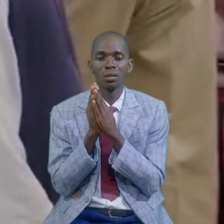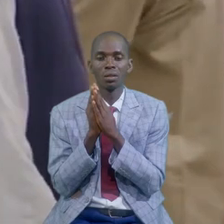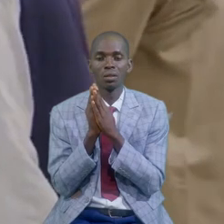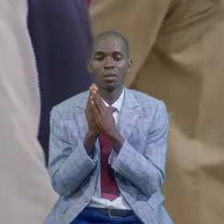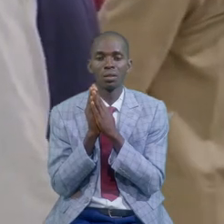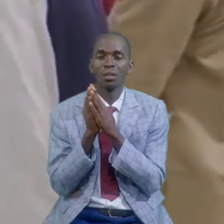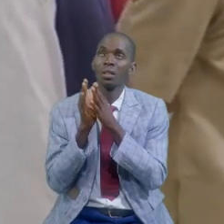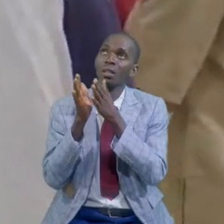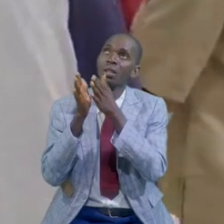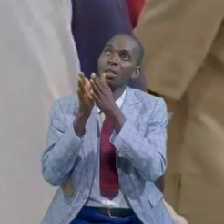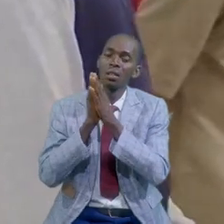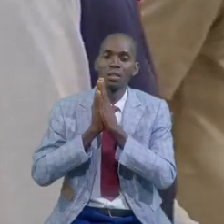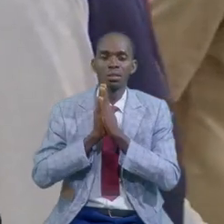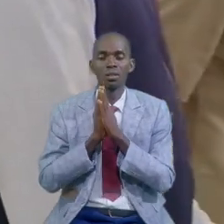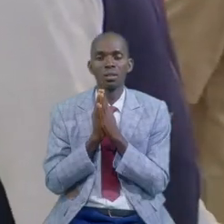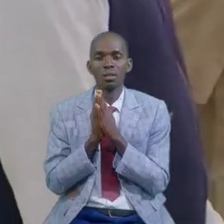Ask.